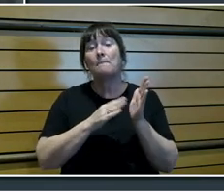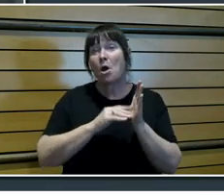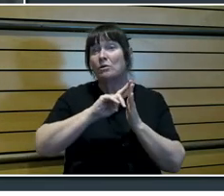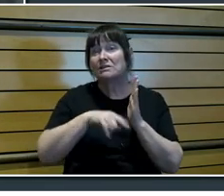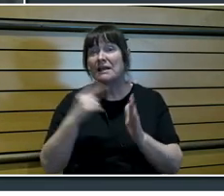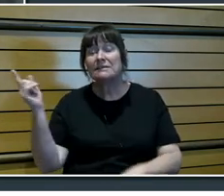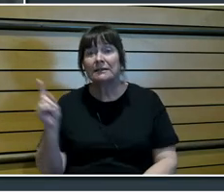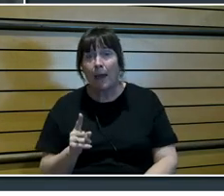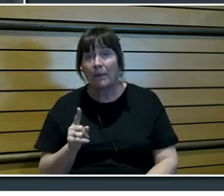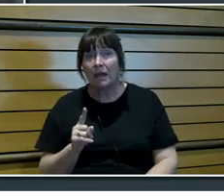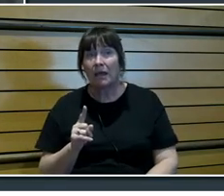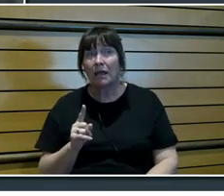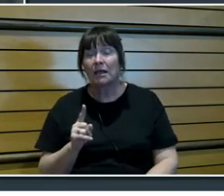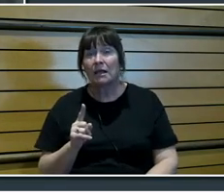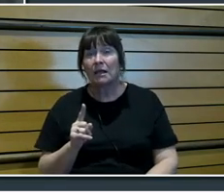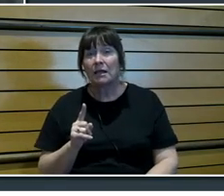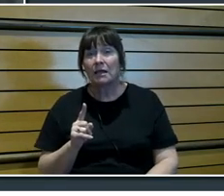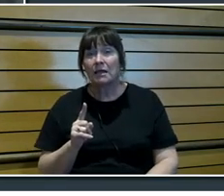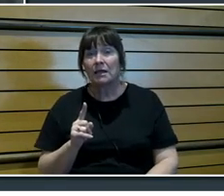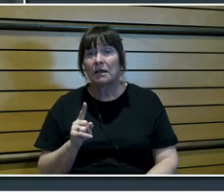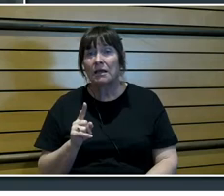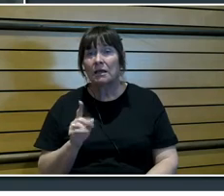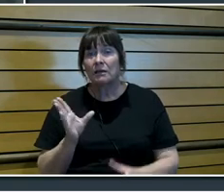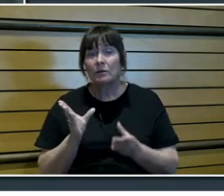up with New Zealand as a